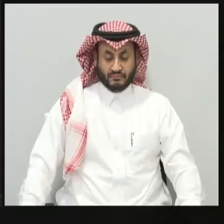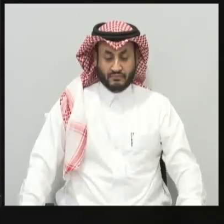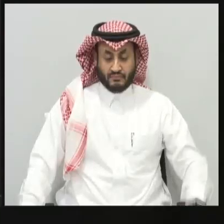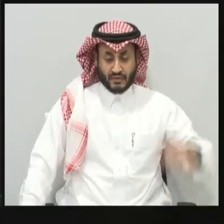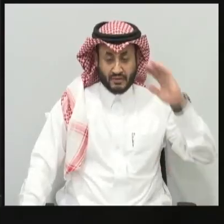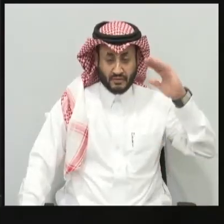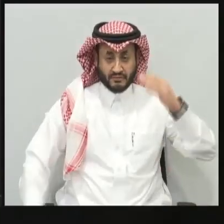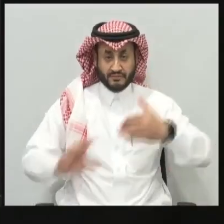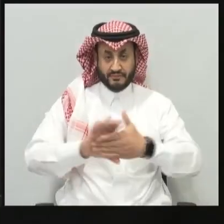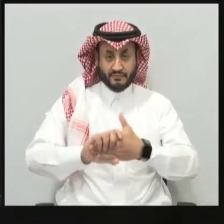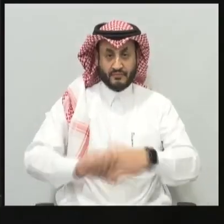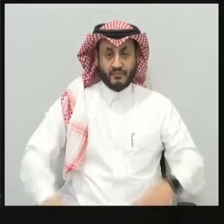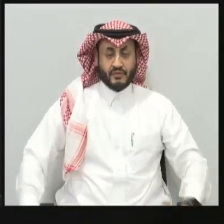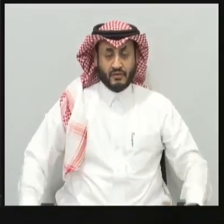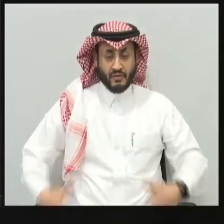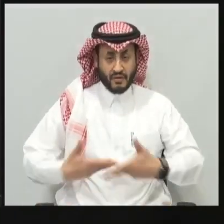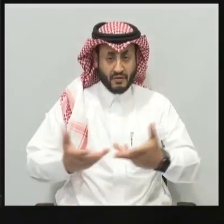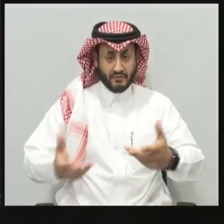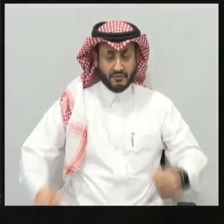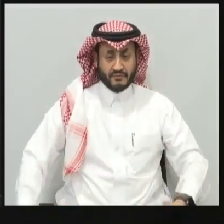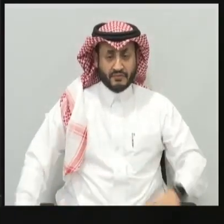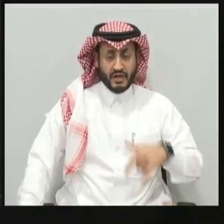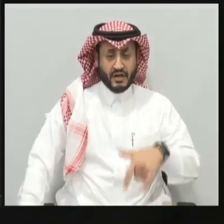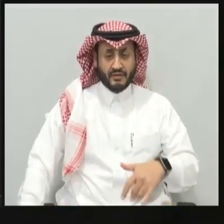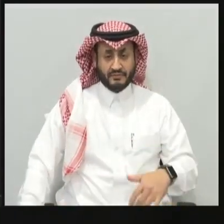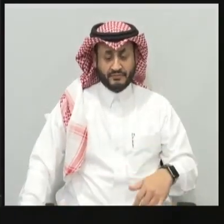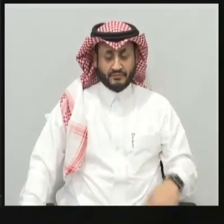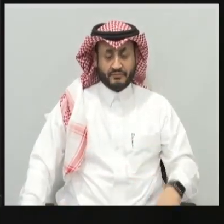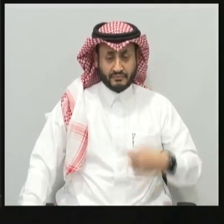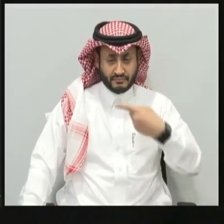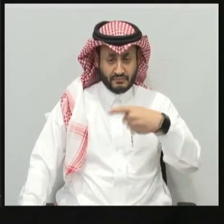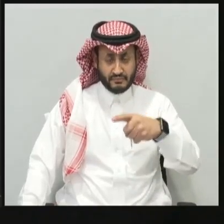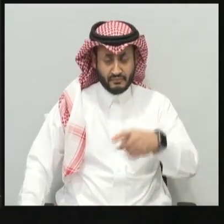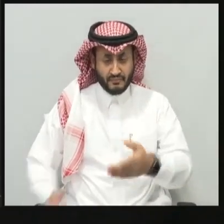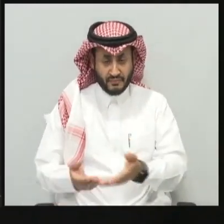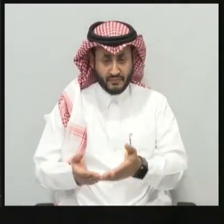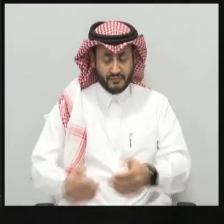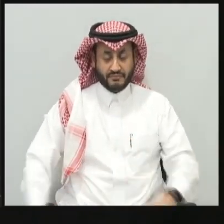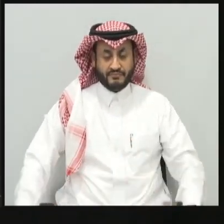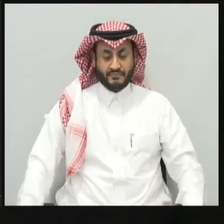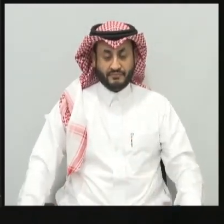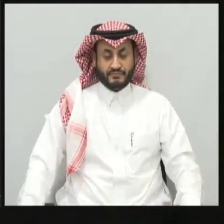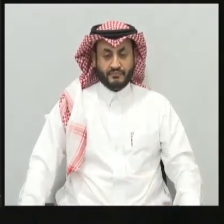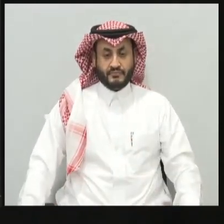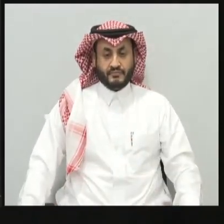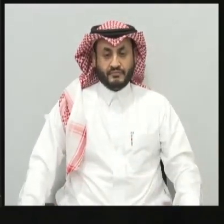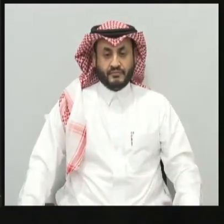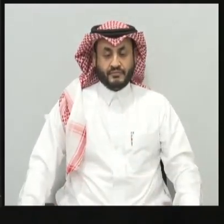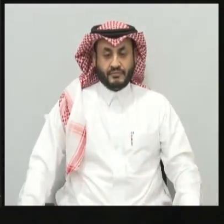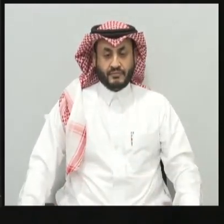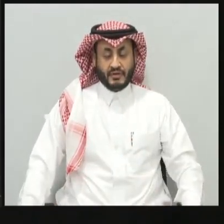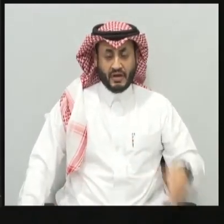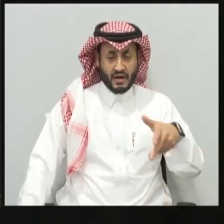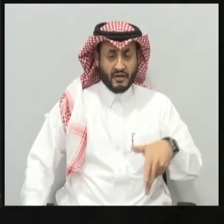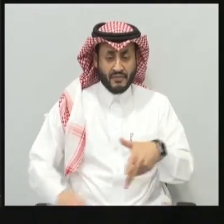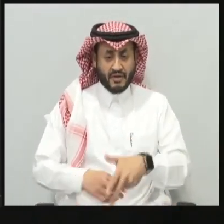Assalamu alaikum wa rahmatullahi wa barakatuh. Welcome everyone in today's class for the first intermediate grade. Today we will be starting a